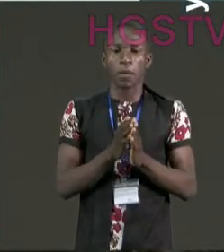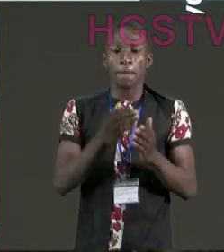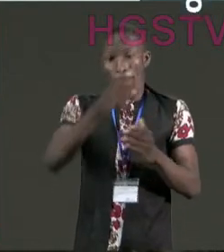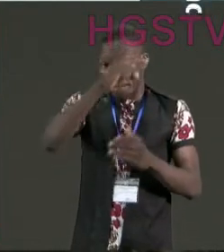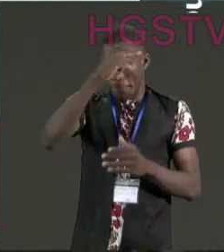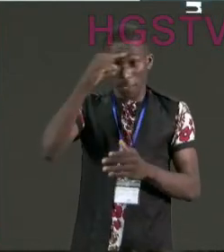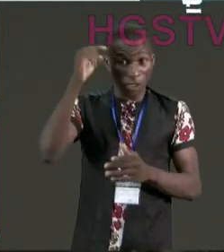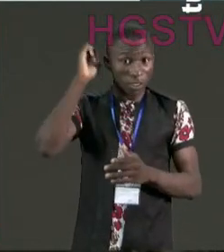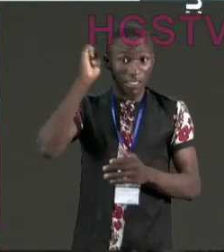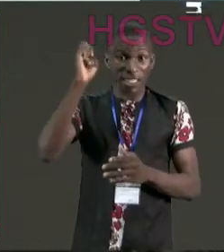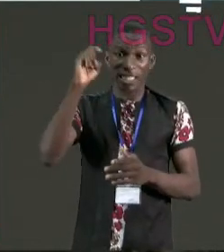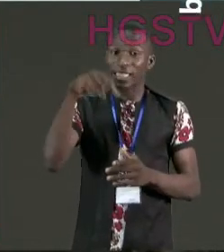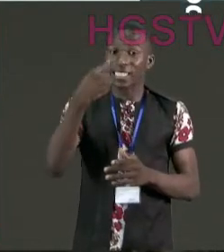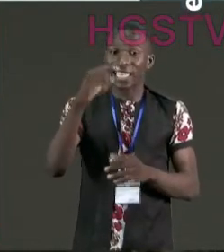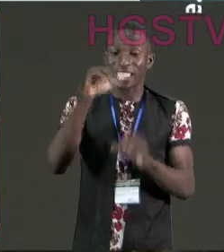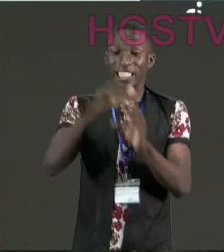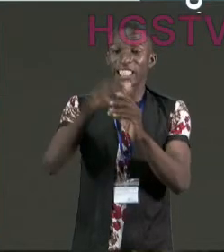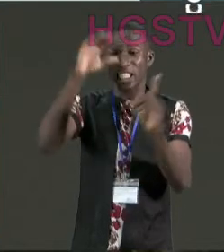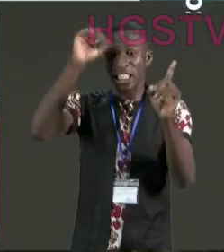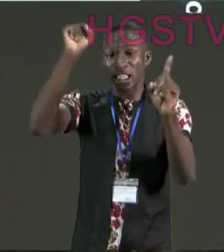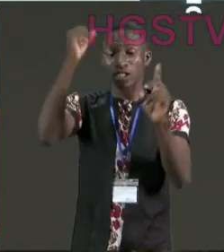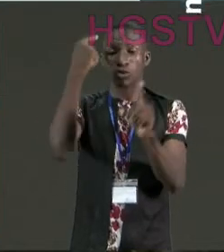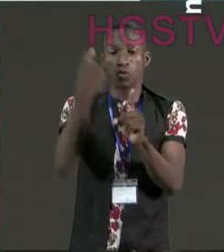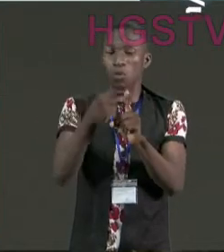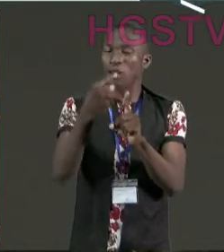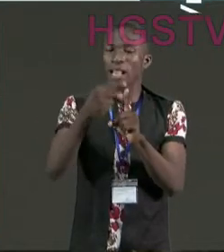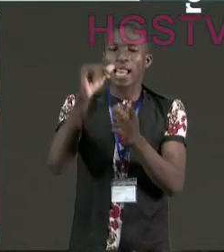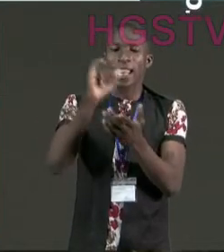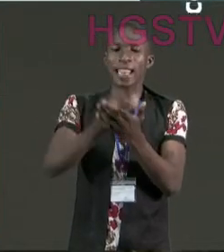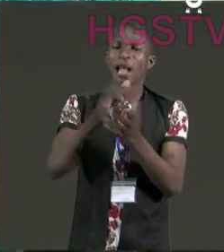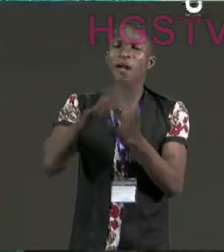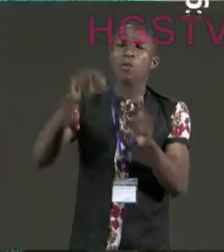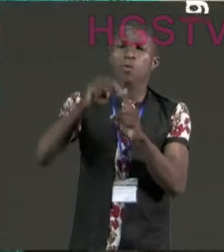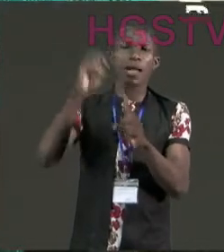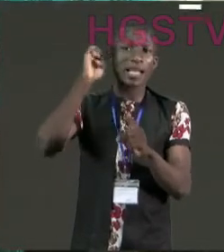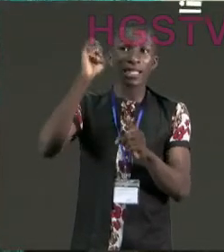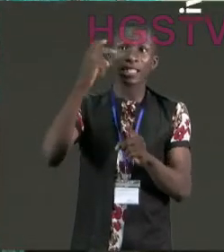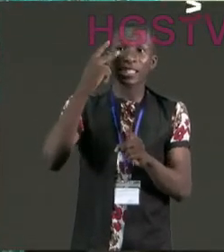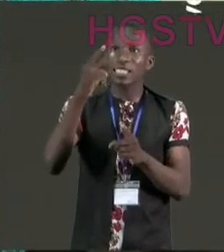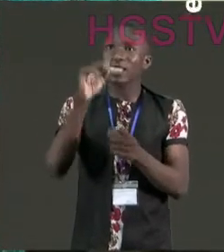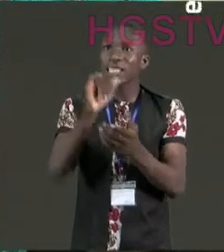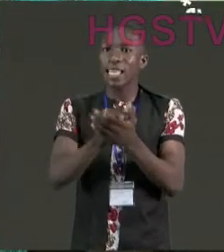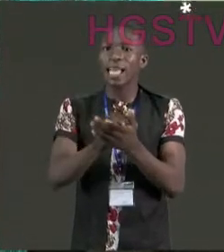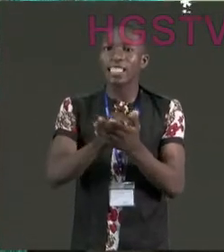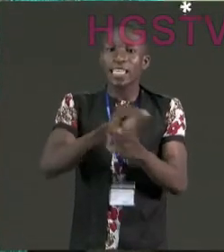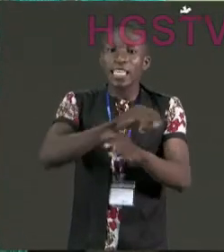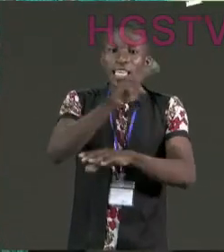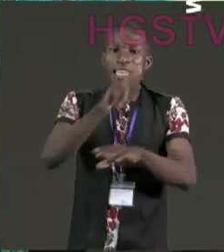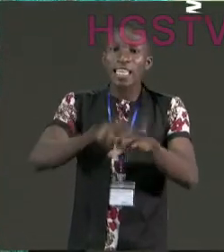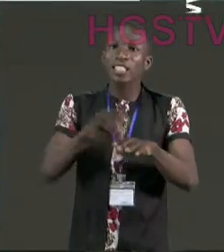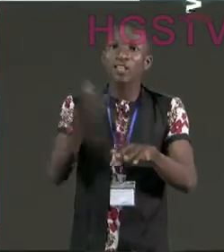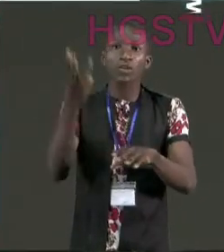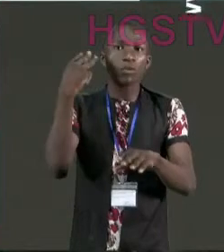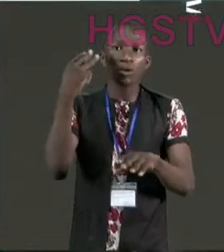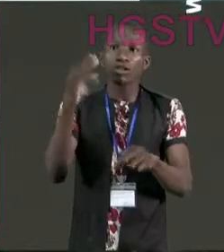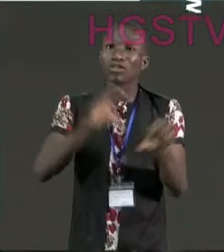Because he said in his word that when he found that a nation was